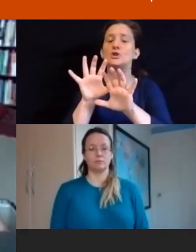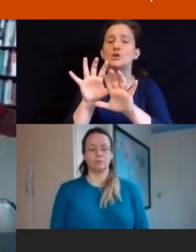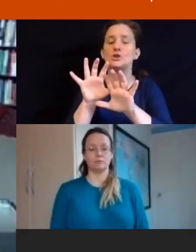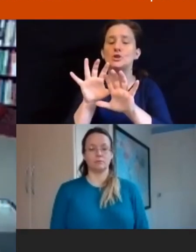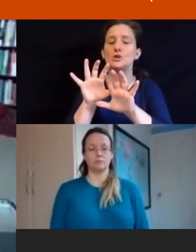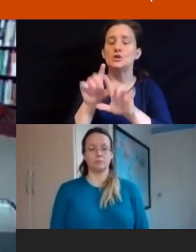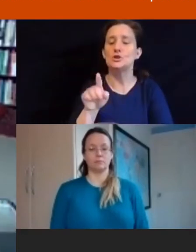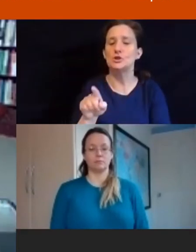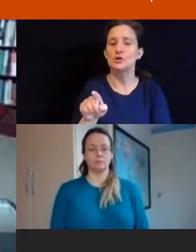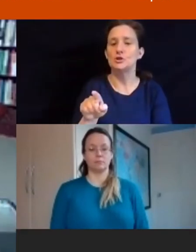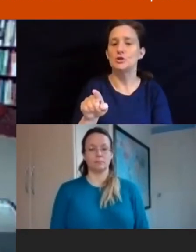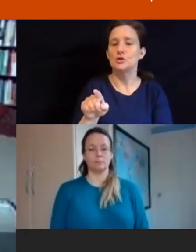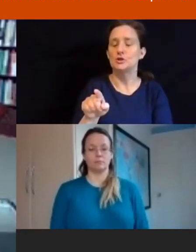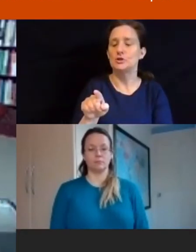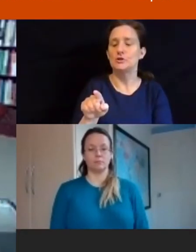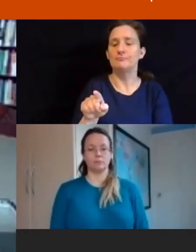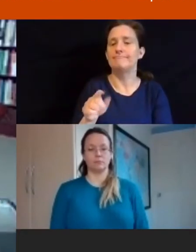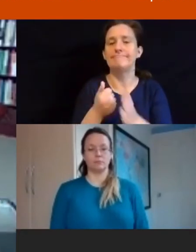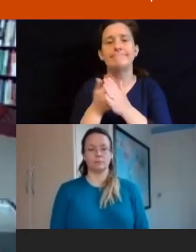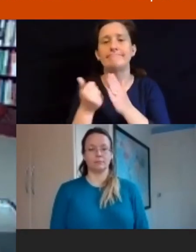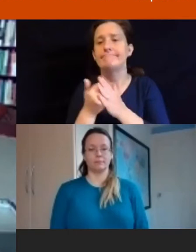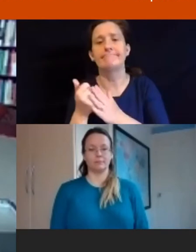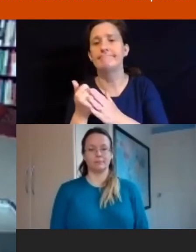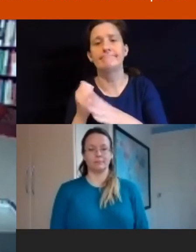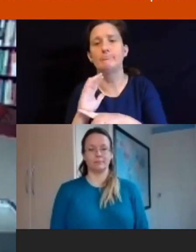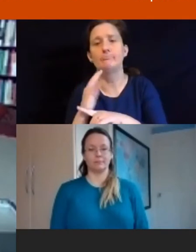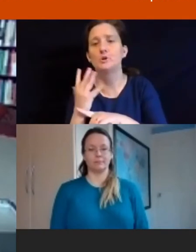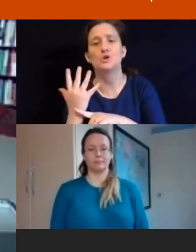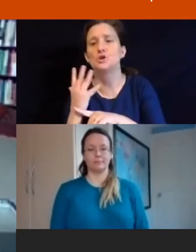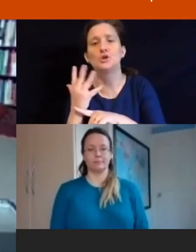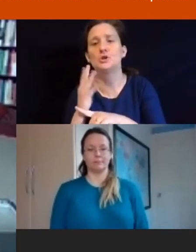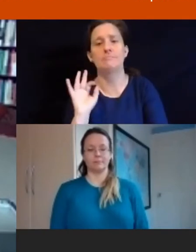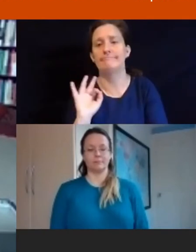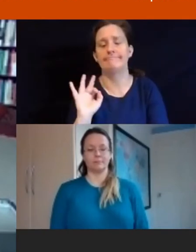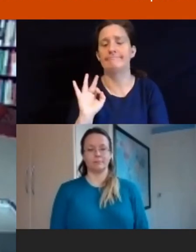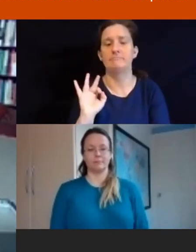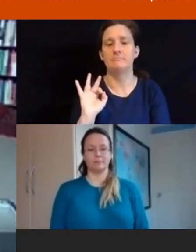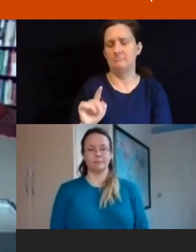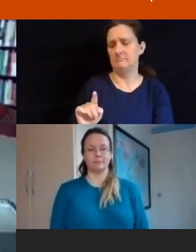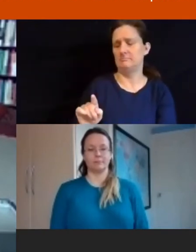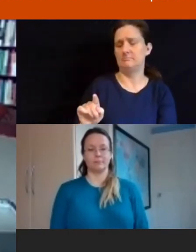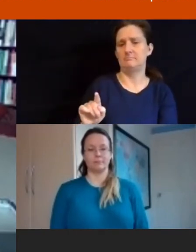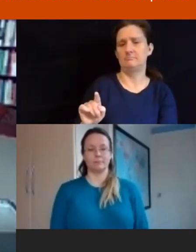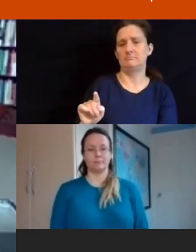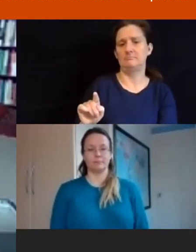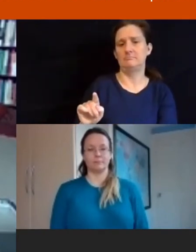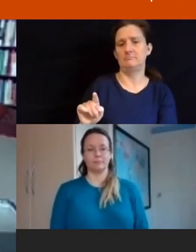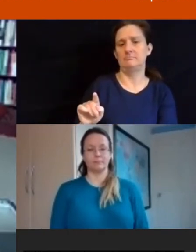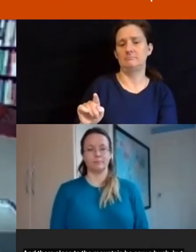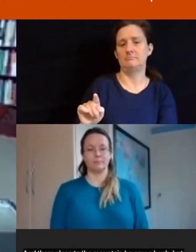But it was no ordinary bush, because it was a bush out of